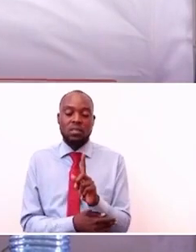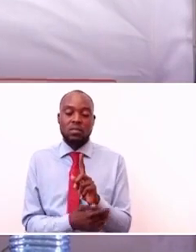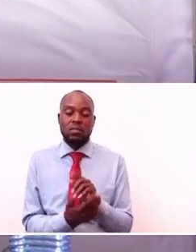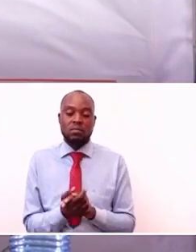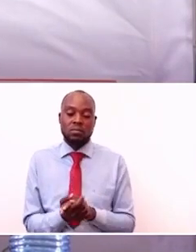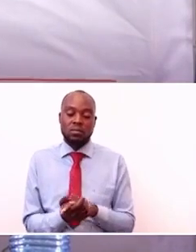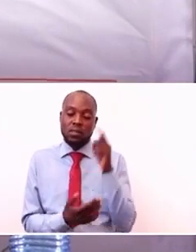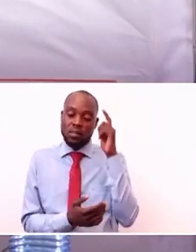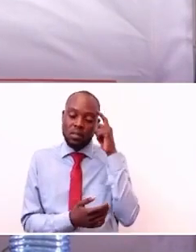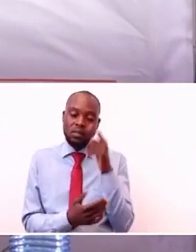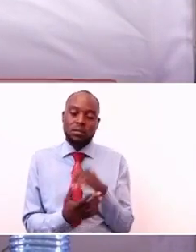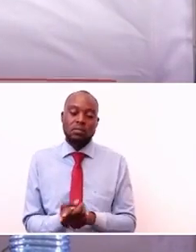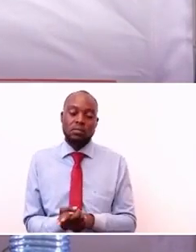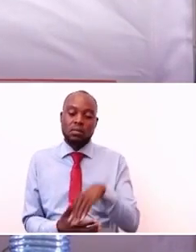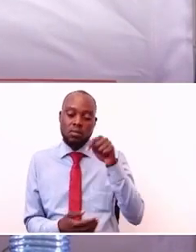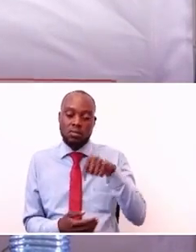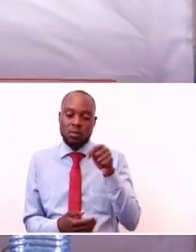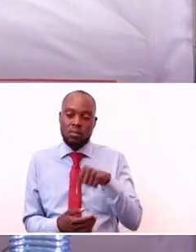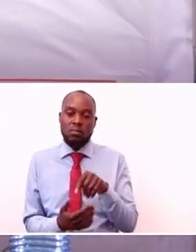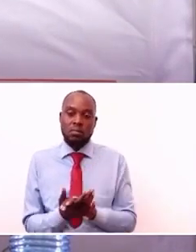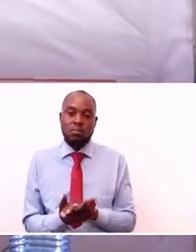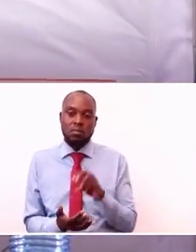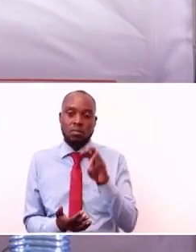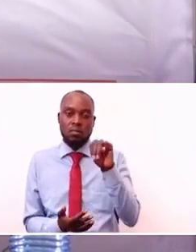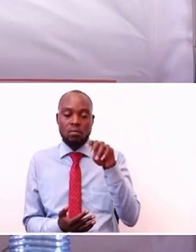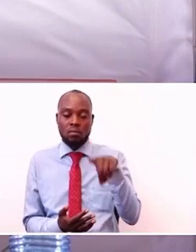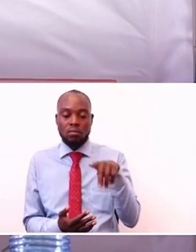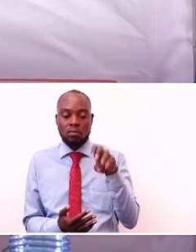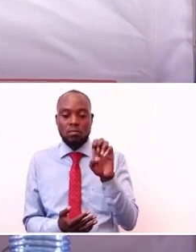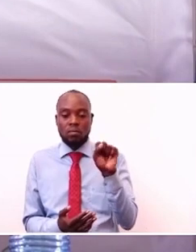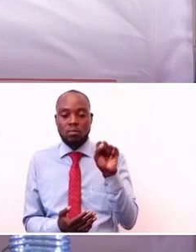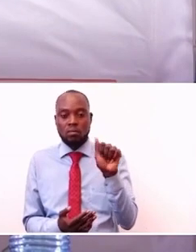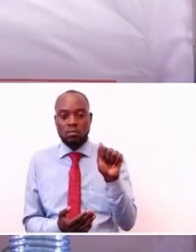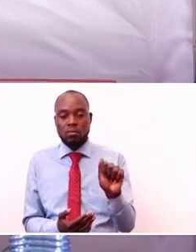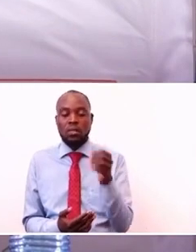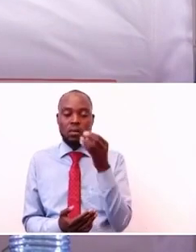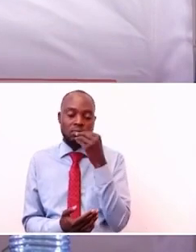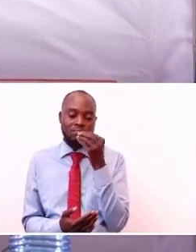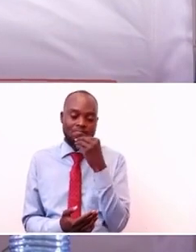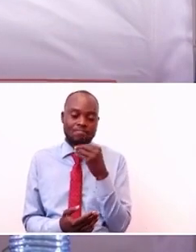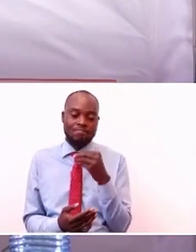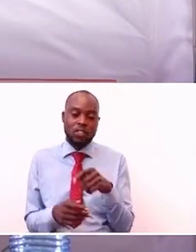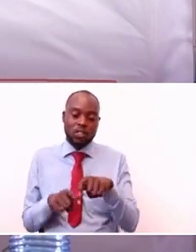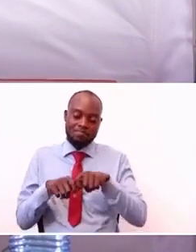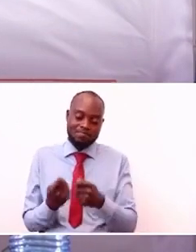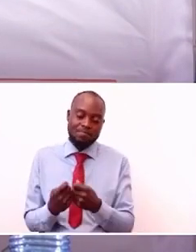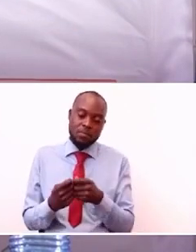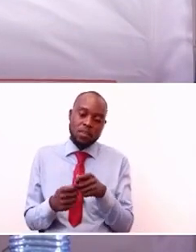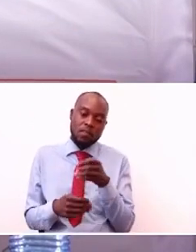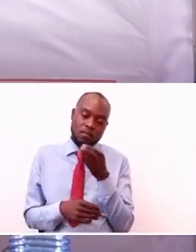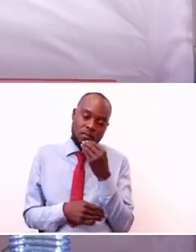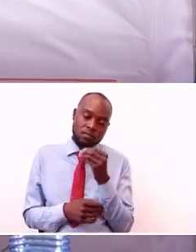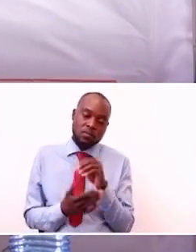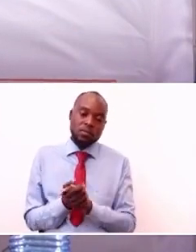what? Today, M-Pesa has eaten the lunch, breakfast, dinner, and teas in between of banks in